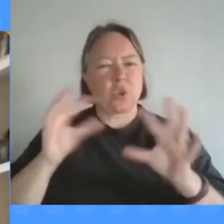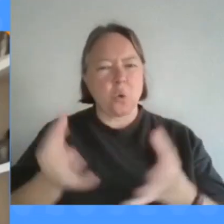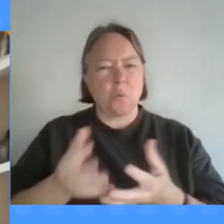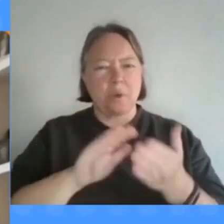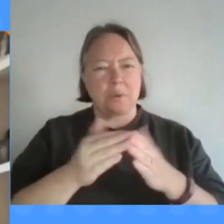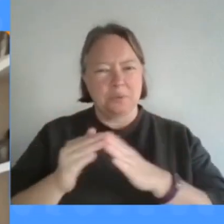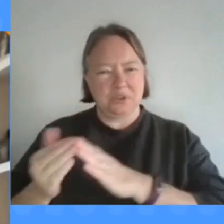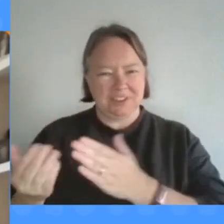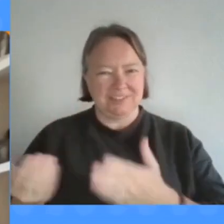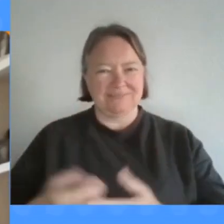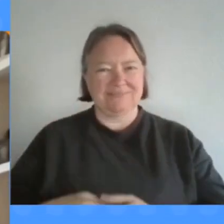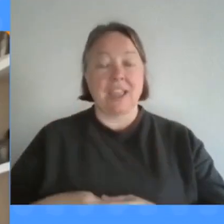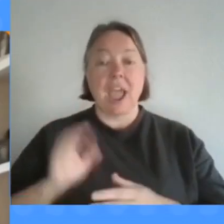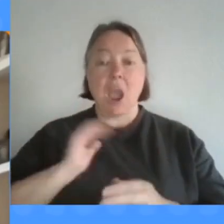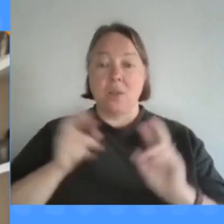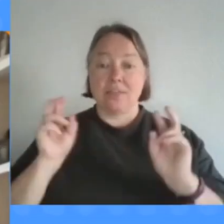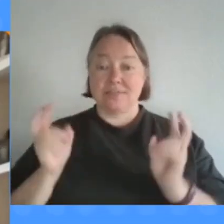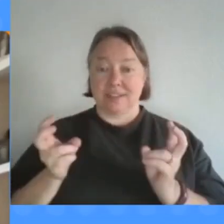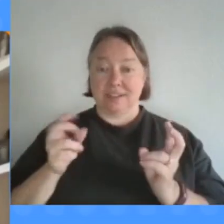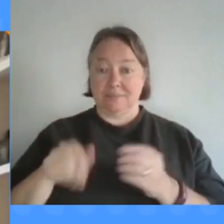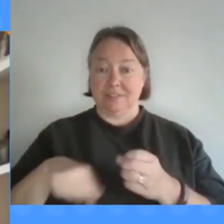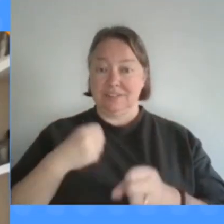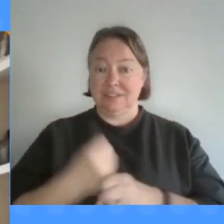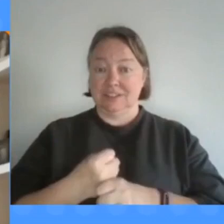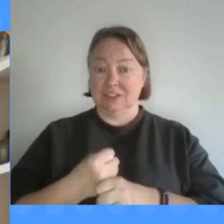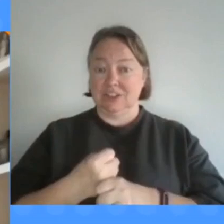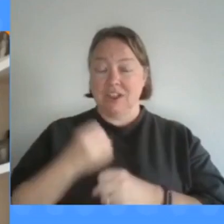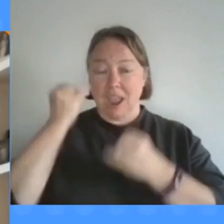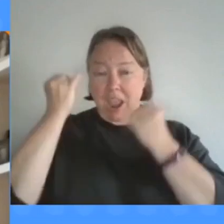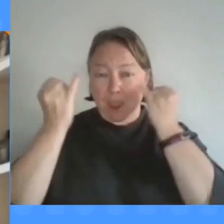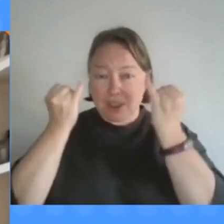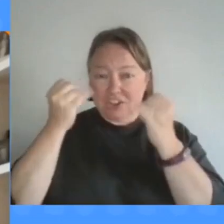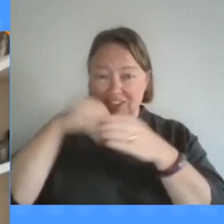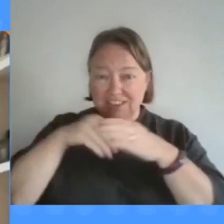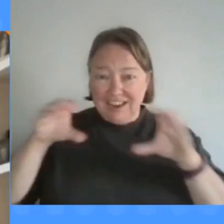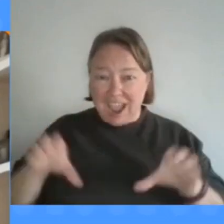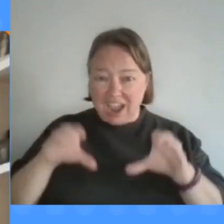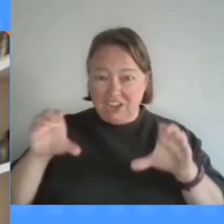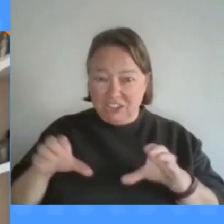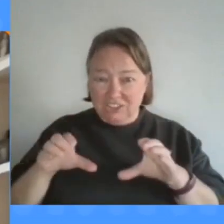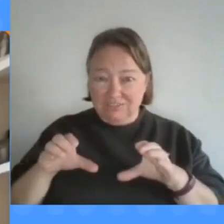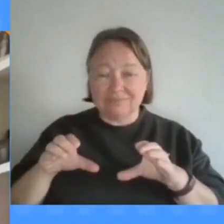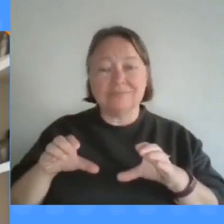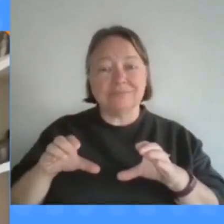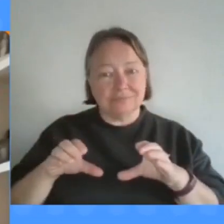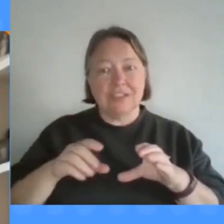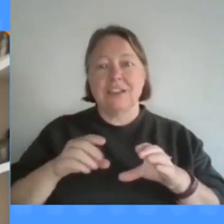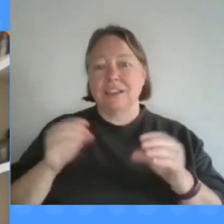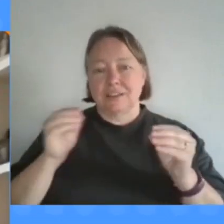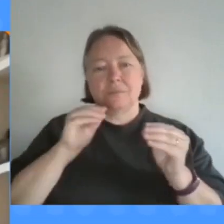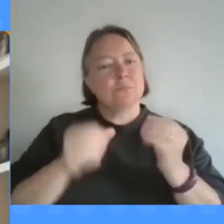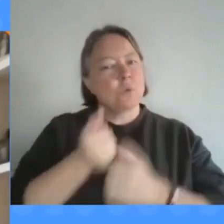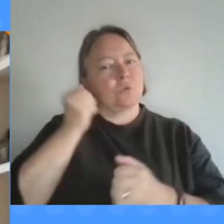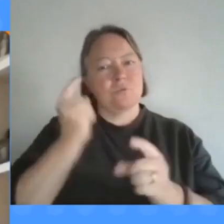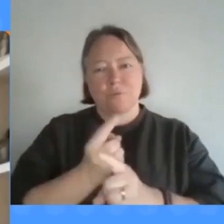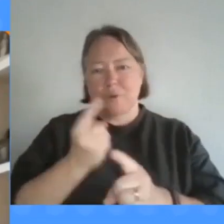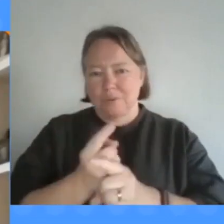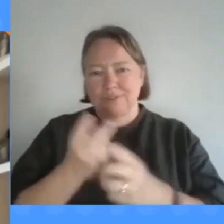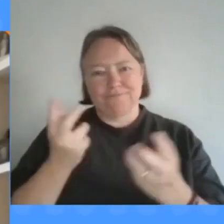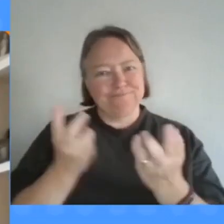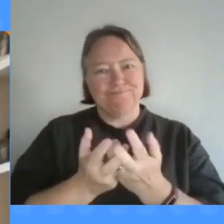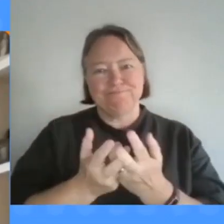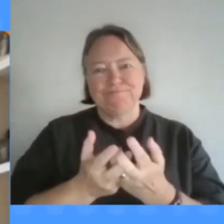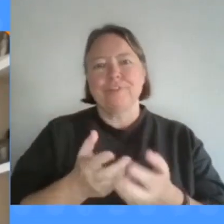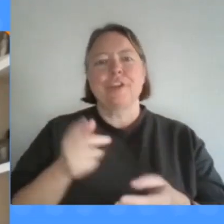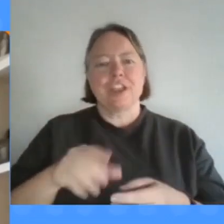community. Our theme this year, Imagination in Action, couldn't be more fitting. At Scratch,